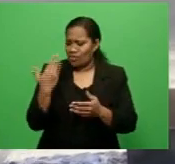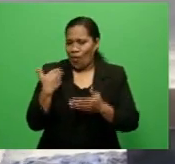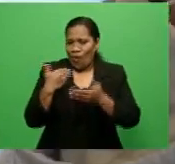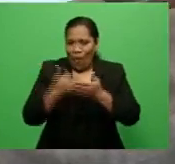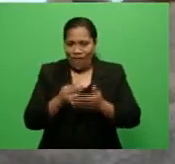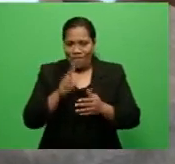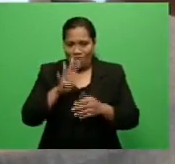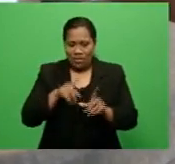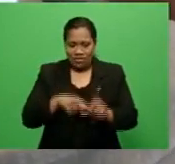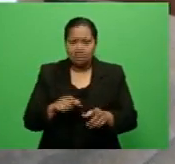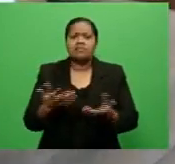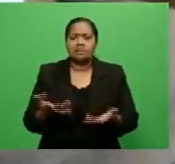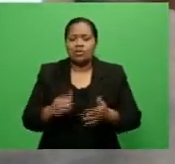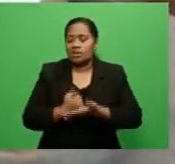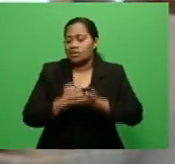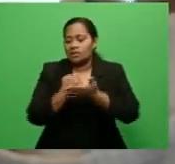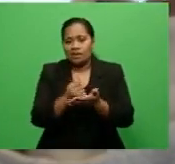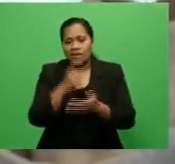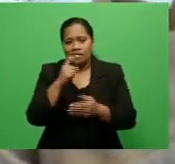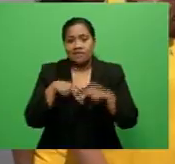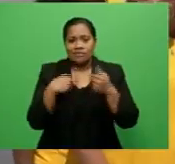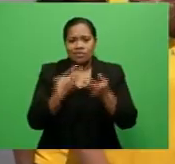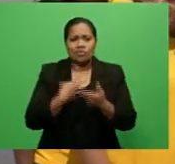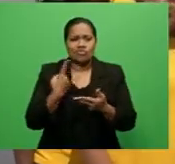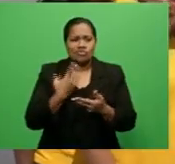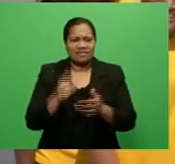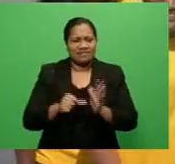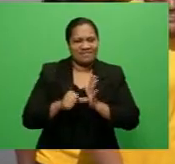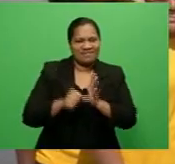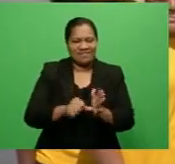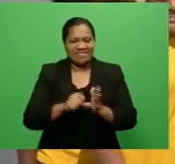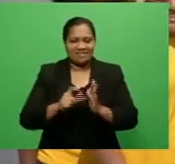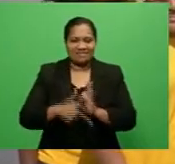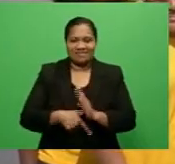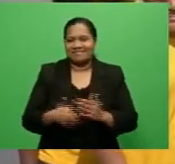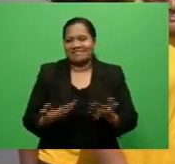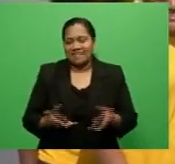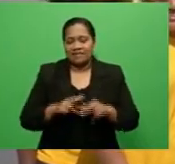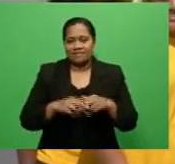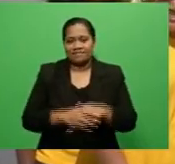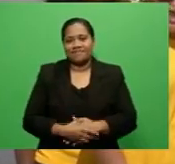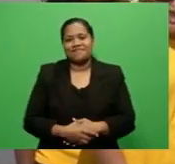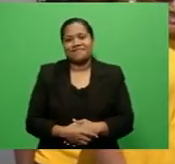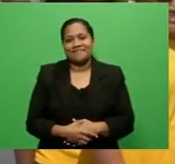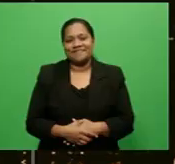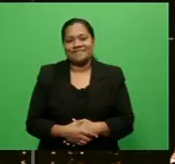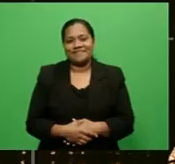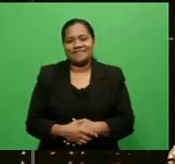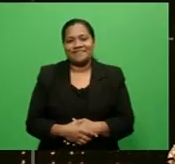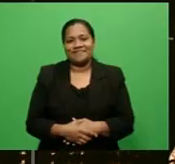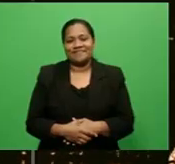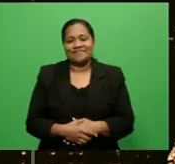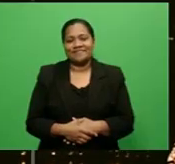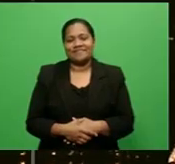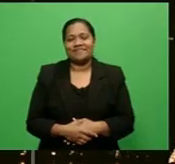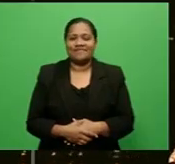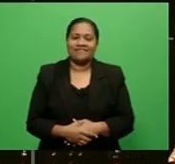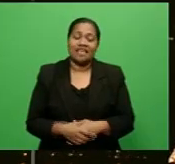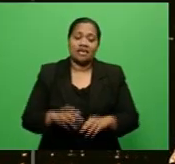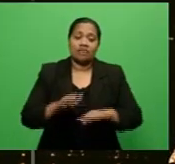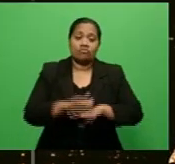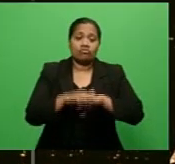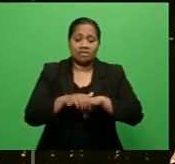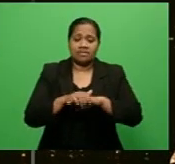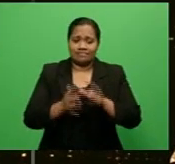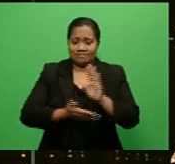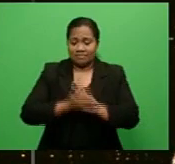assist families who may be facing difficulties. Felipe Naikaso, FBC News. The British High